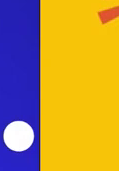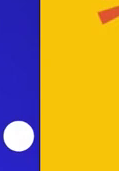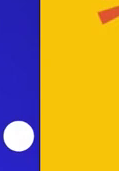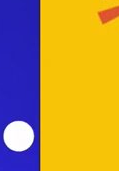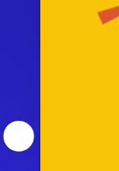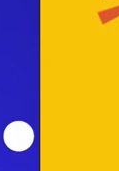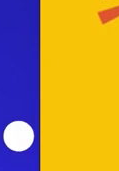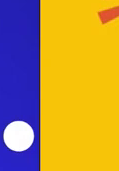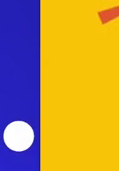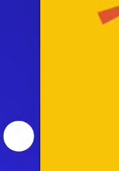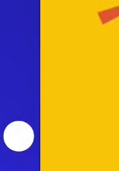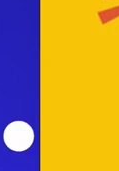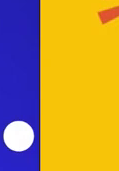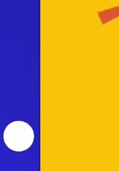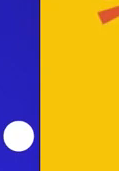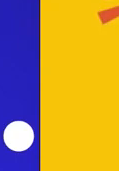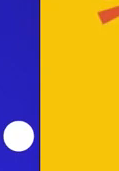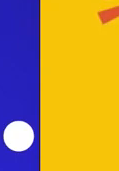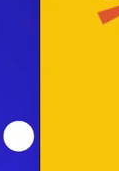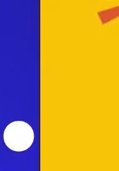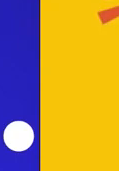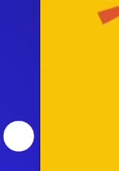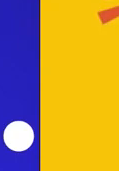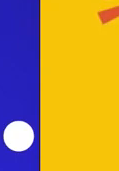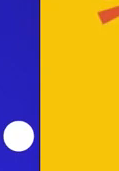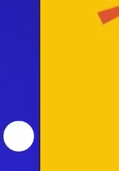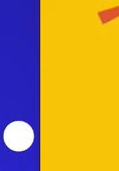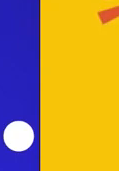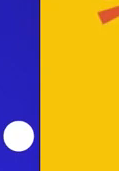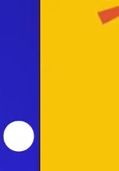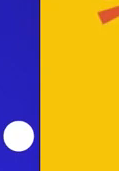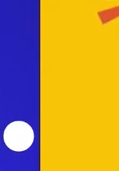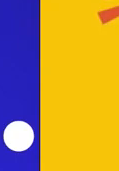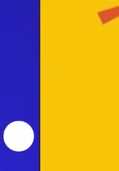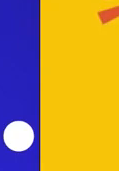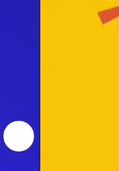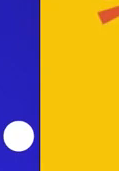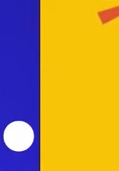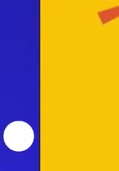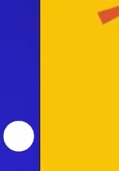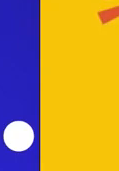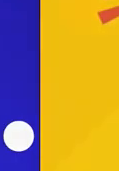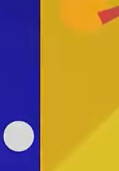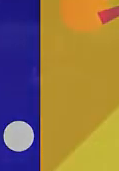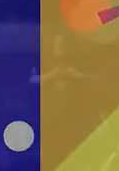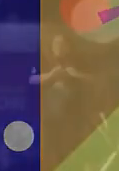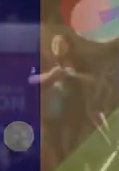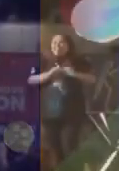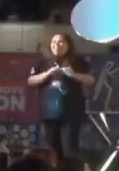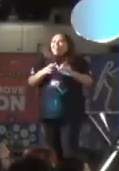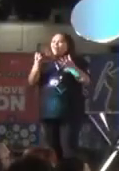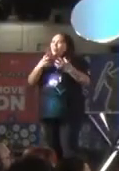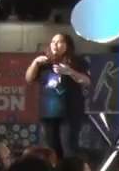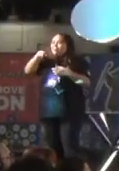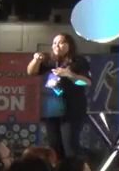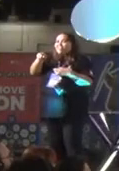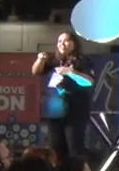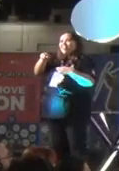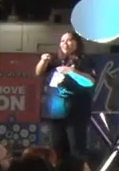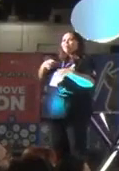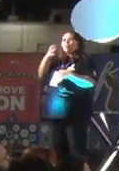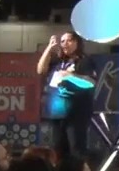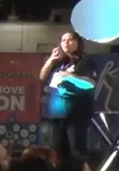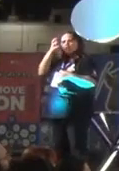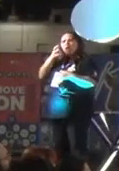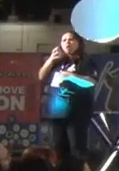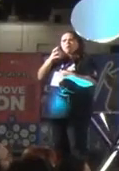out there, however much everyone around you says, what? I want you to take it seriously. Here's a